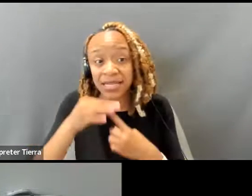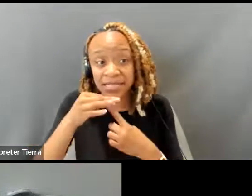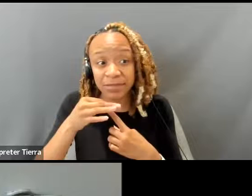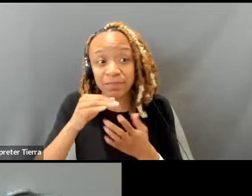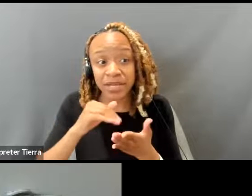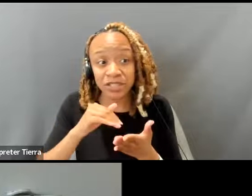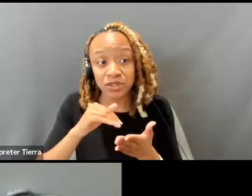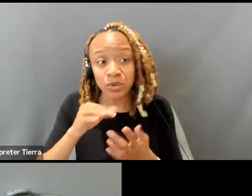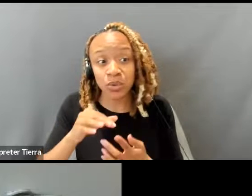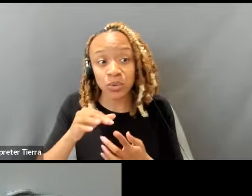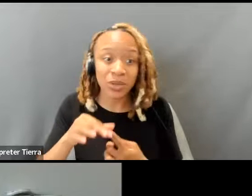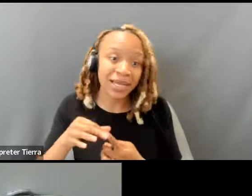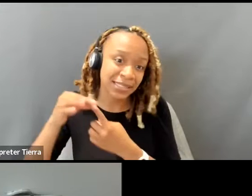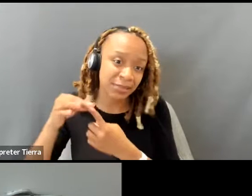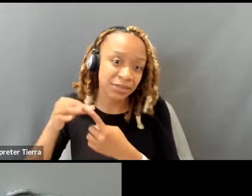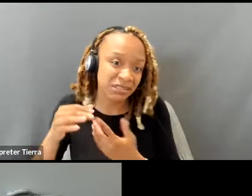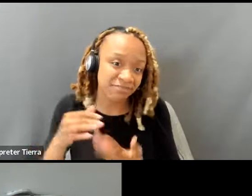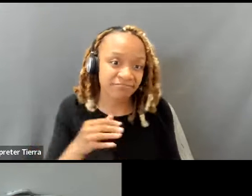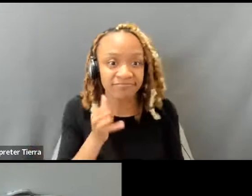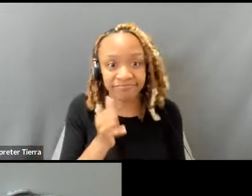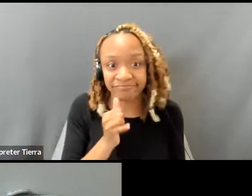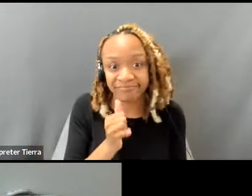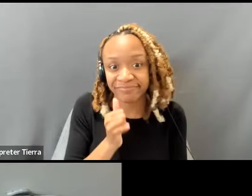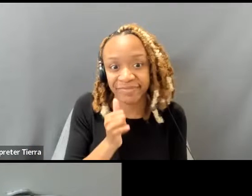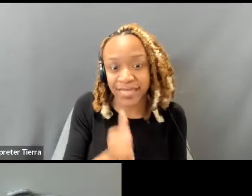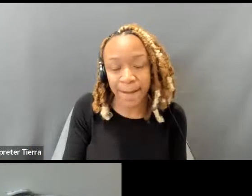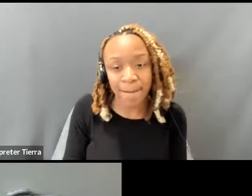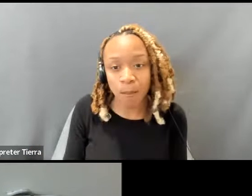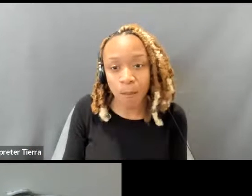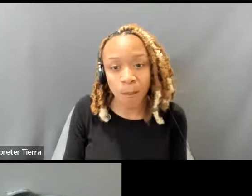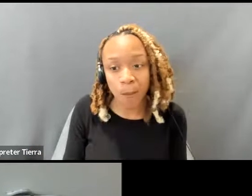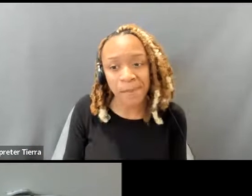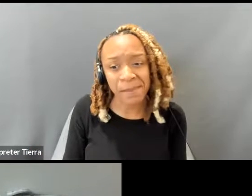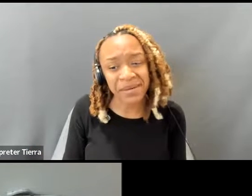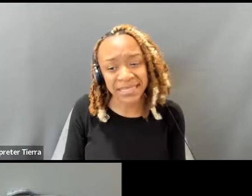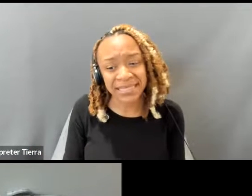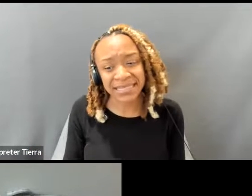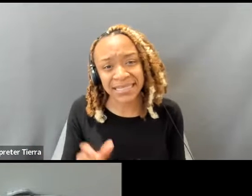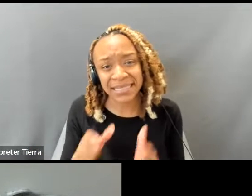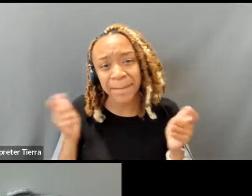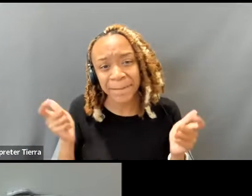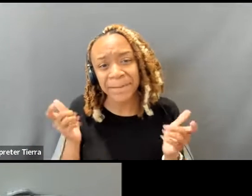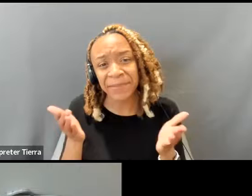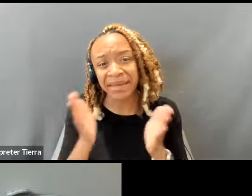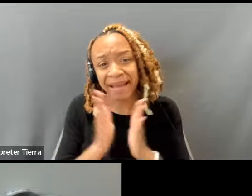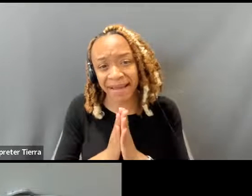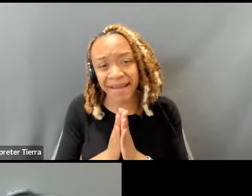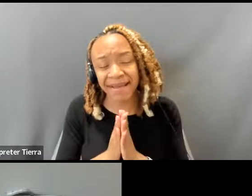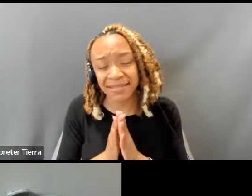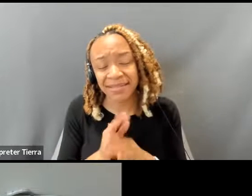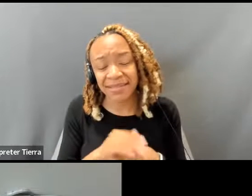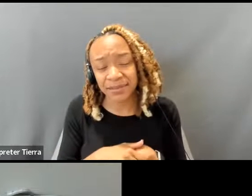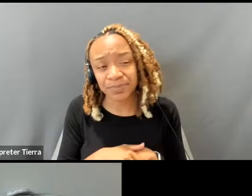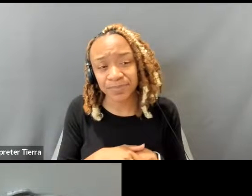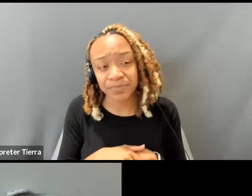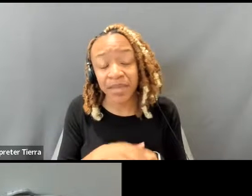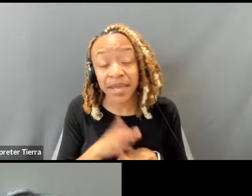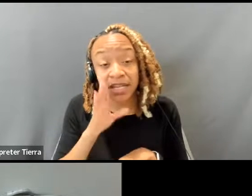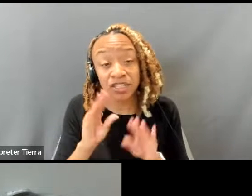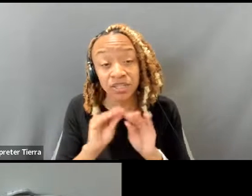Yeah, I don't either. It's Yeah. it's a tall ask. It's difficult precedent. Now, and I should